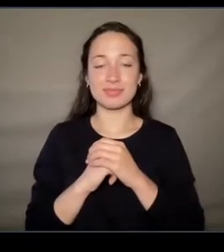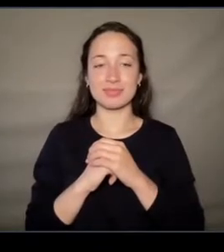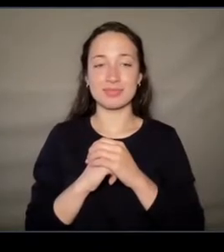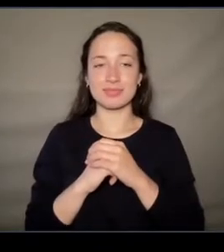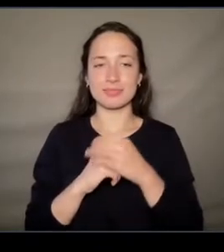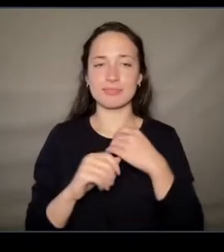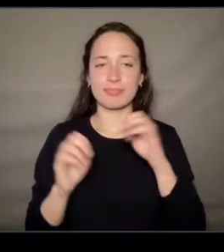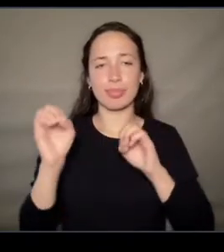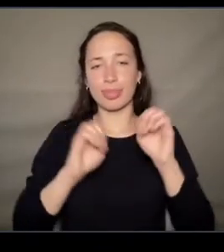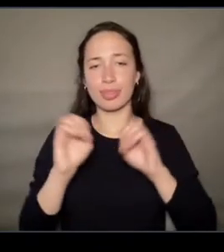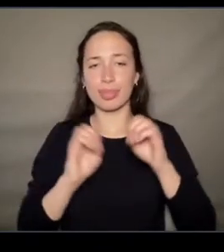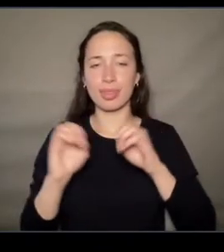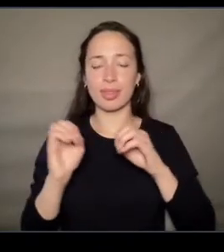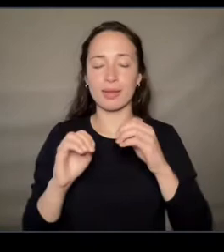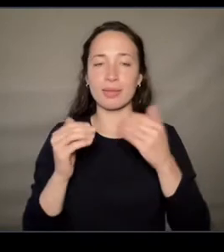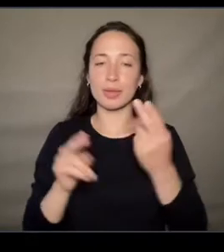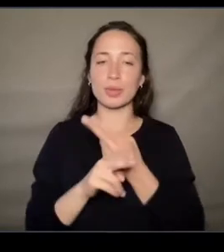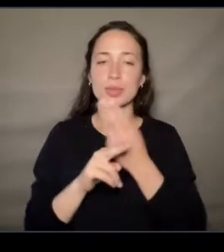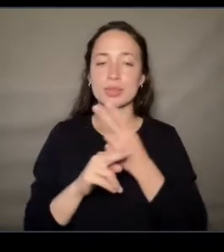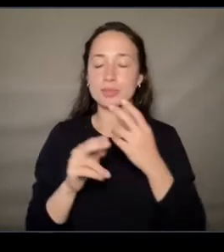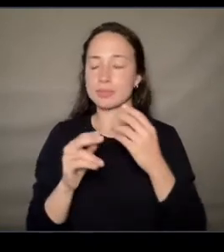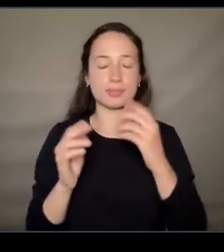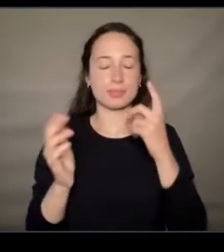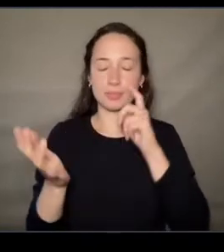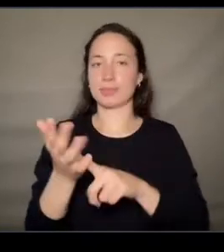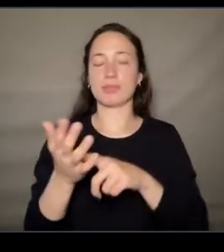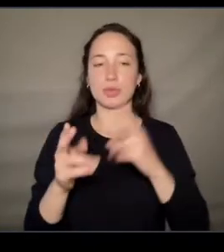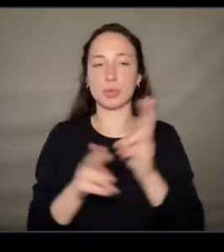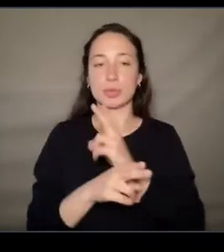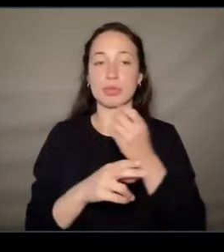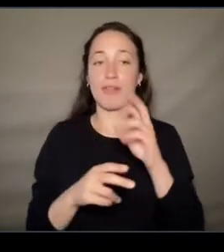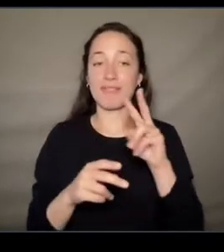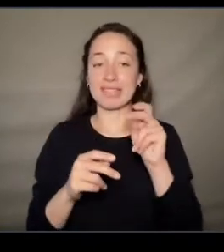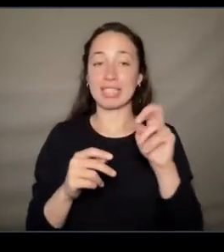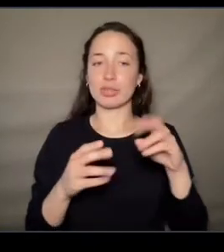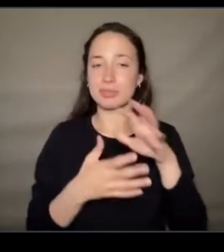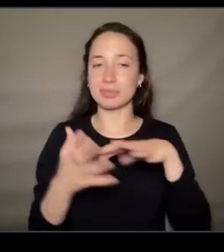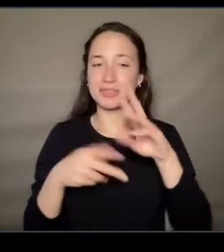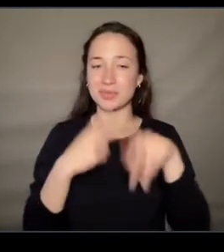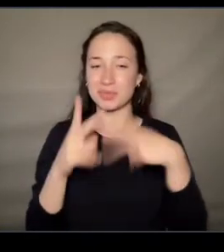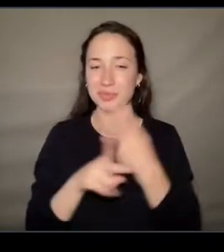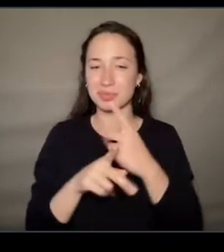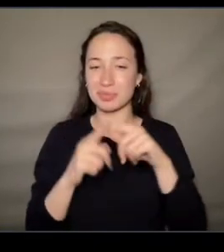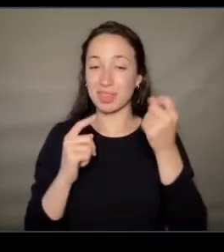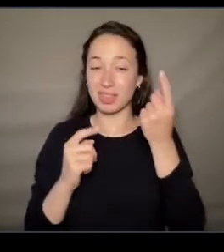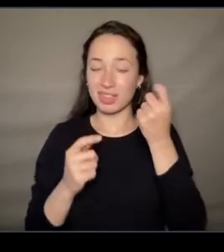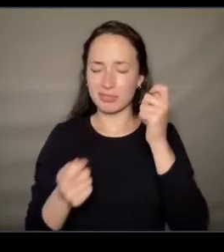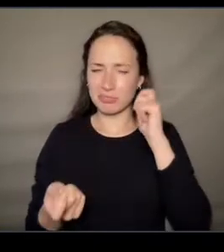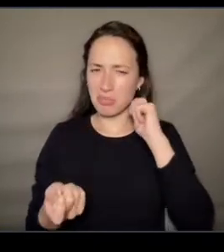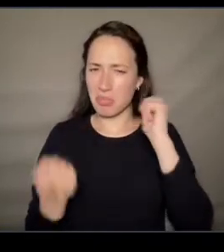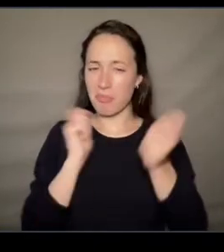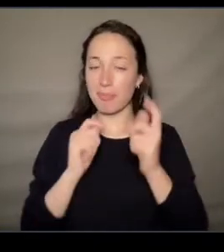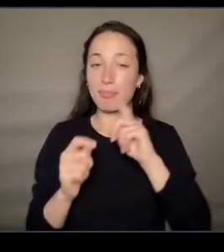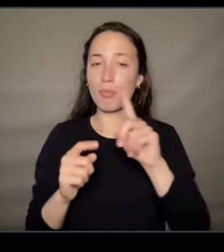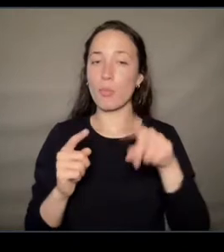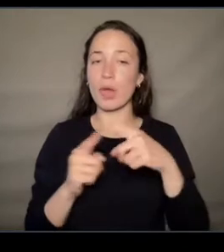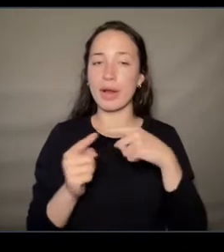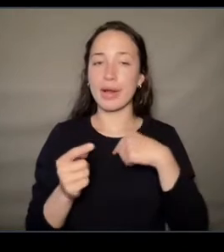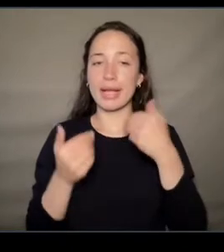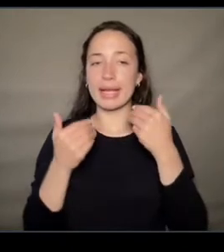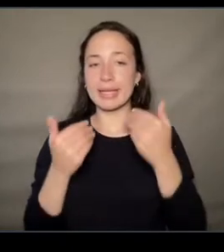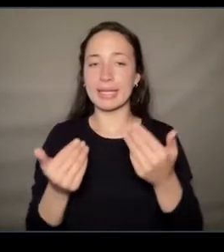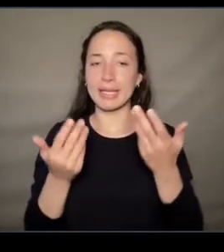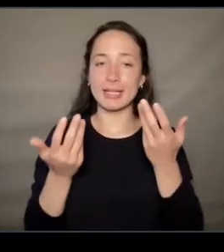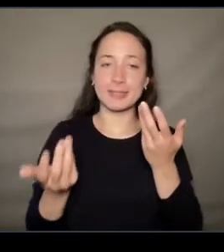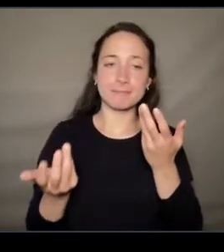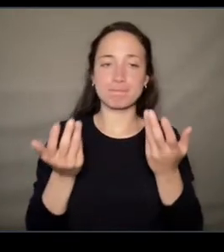I experimented quite a bit with dramatic use of veneer in mixed